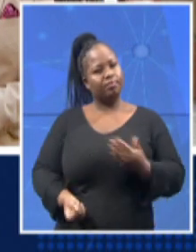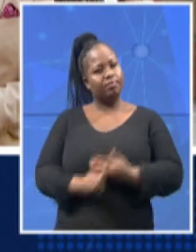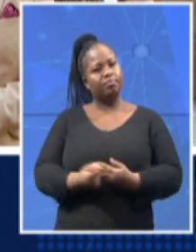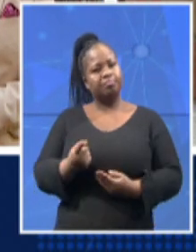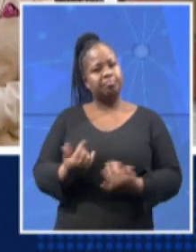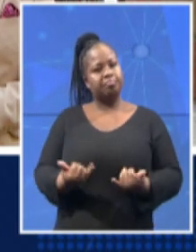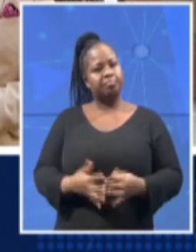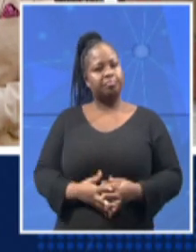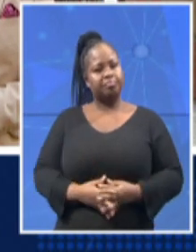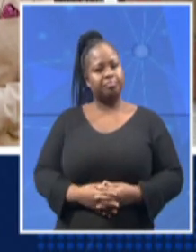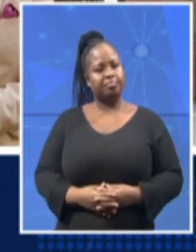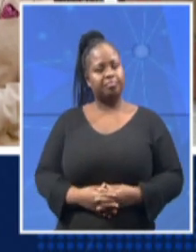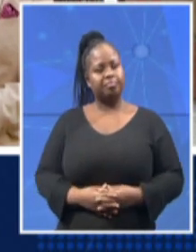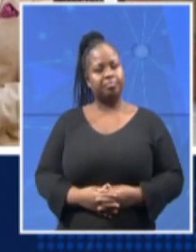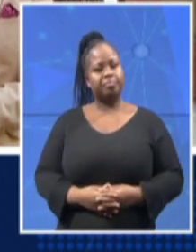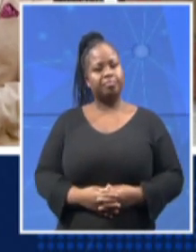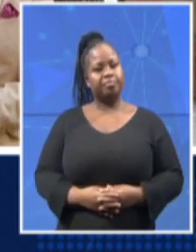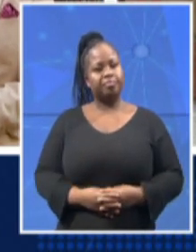happening today?